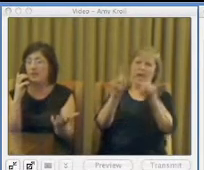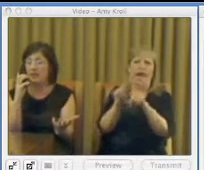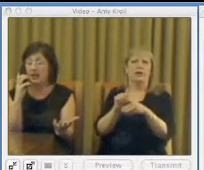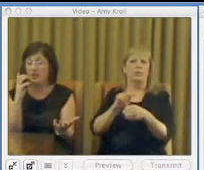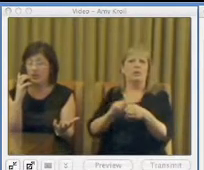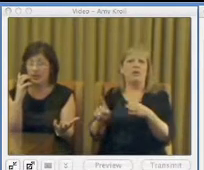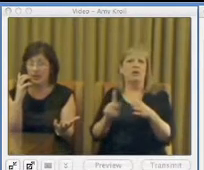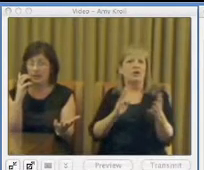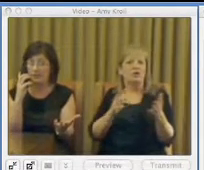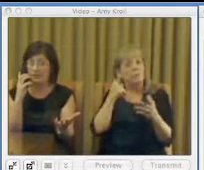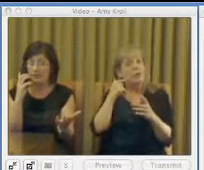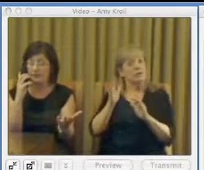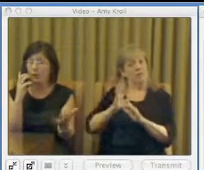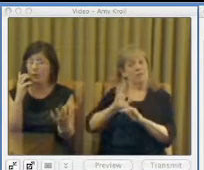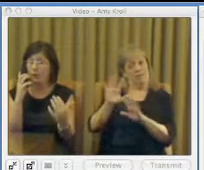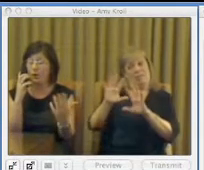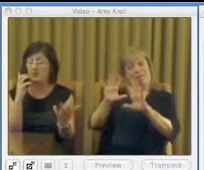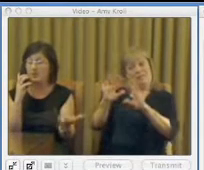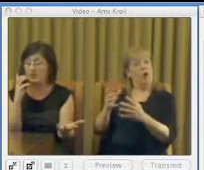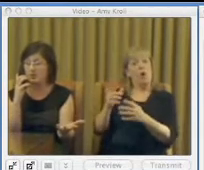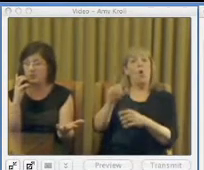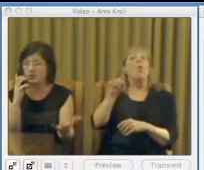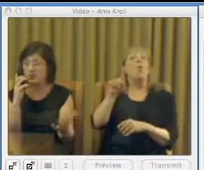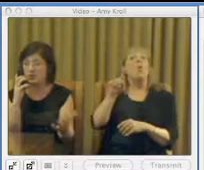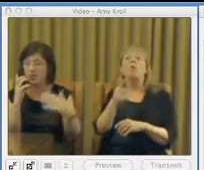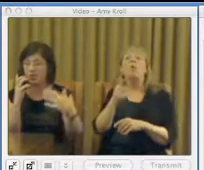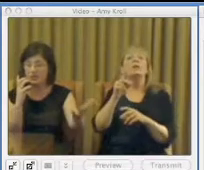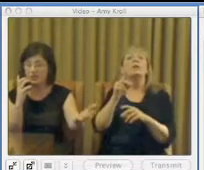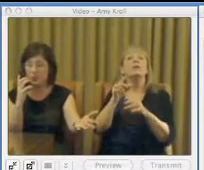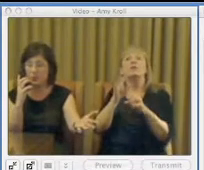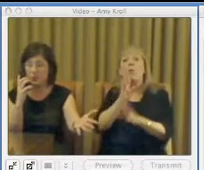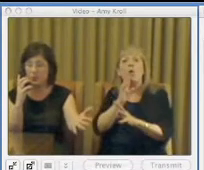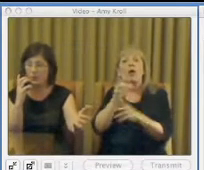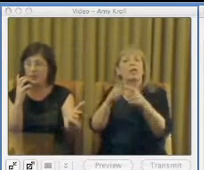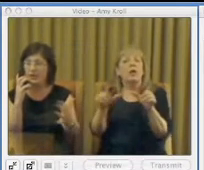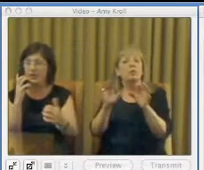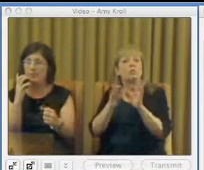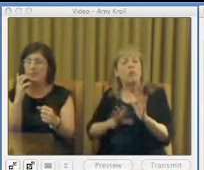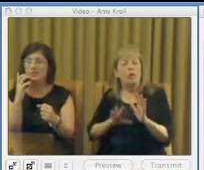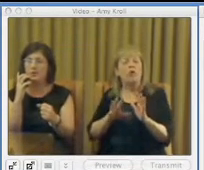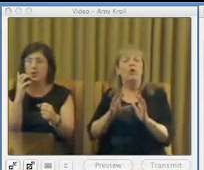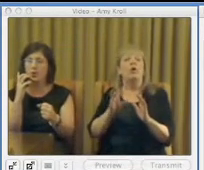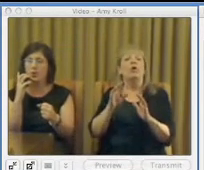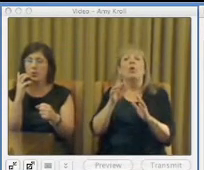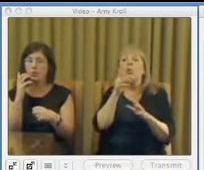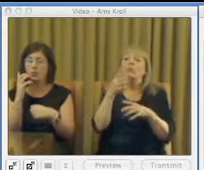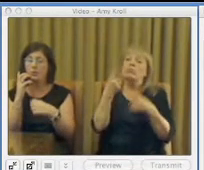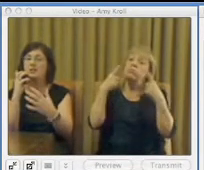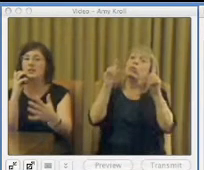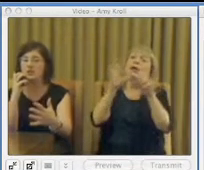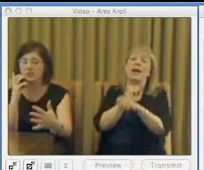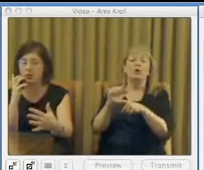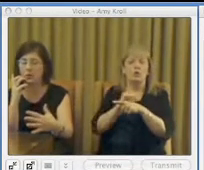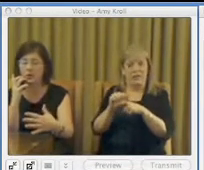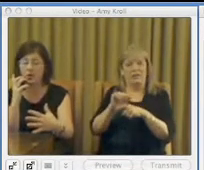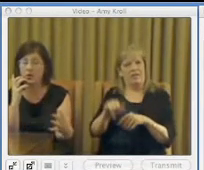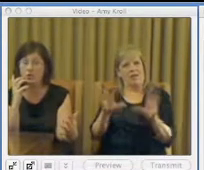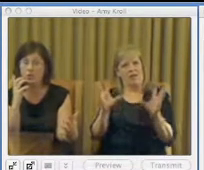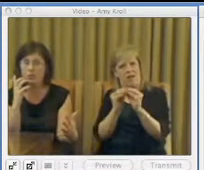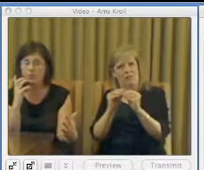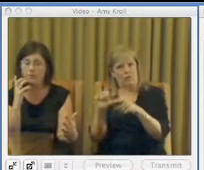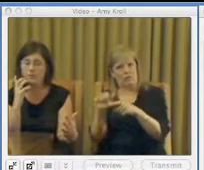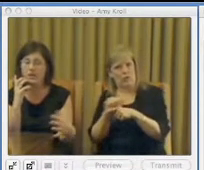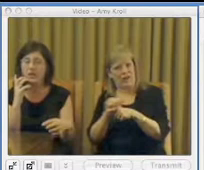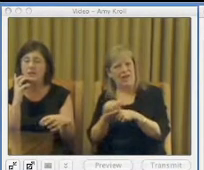be any training, because the only people that could get training before were conference interpreters. You could do a conference interpreting course, but there was no